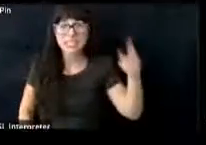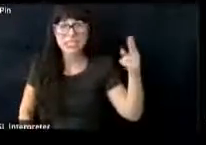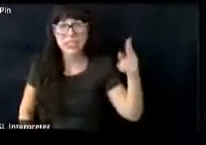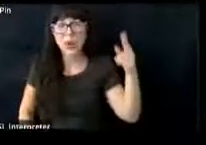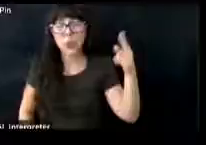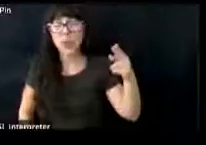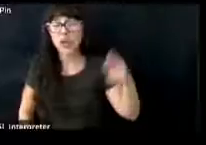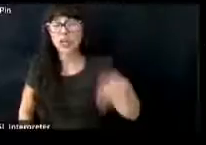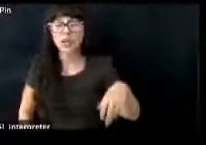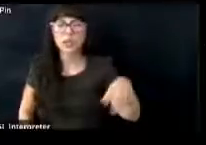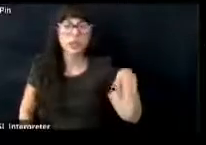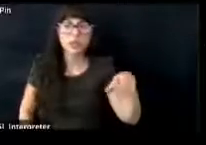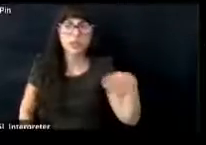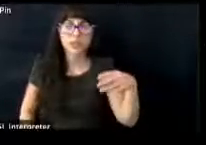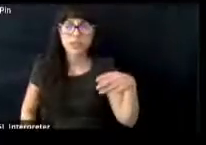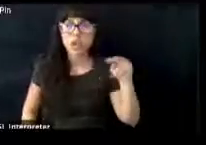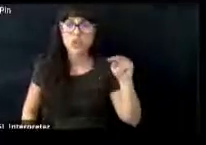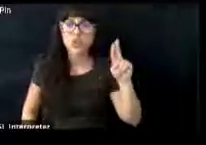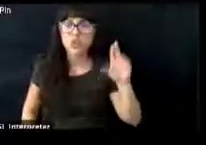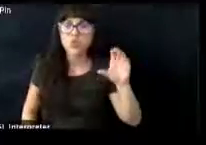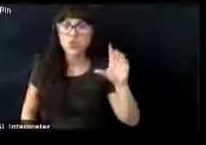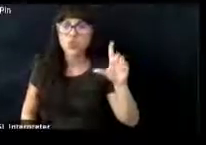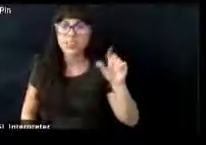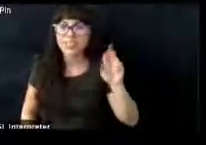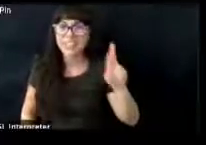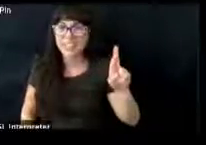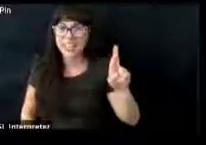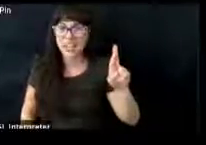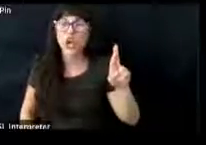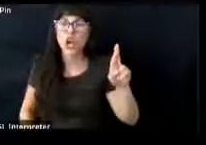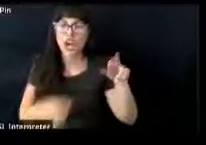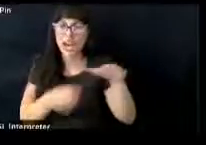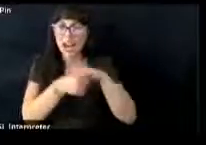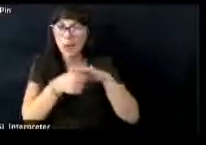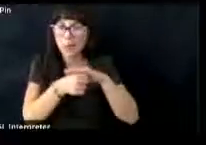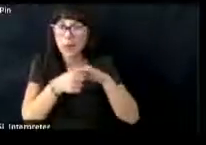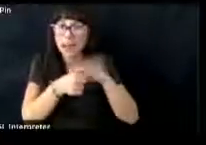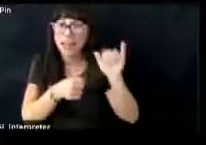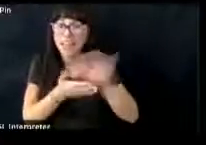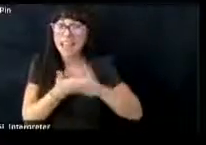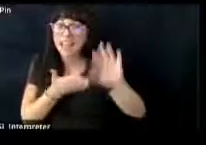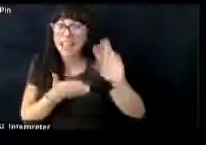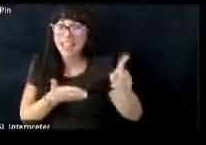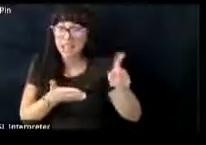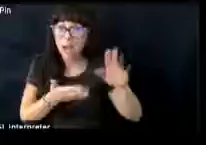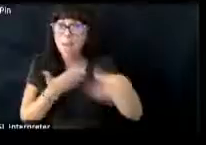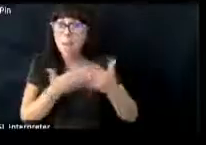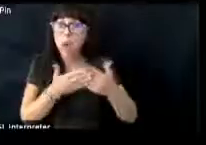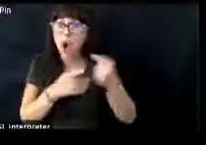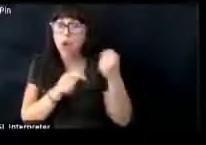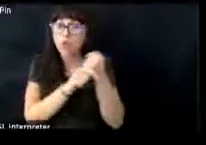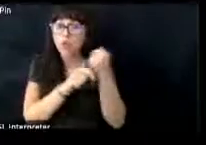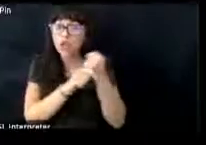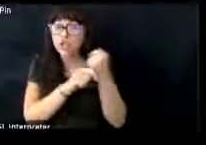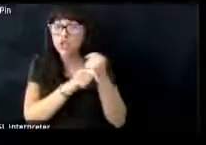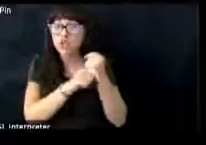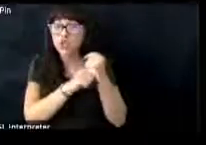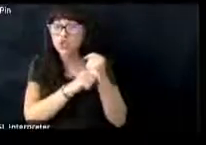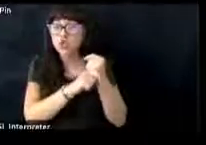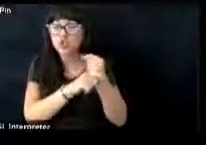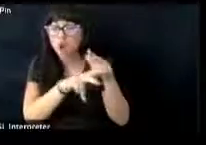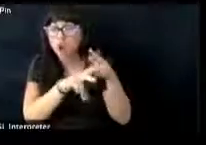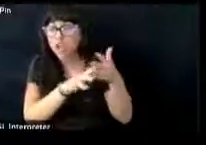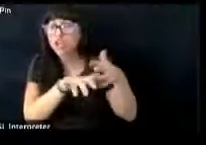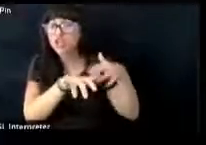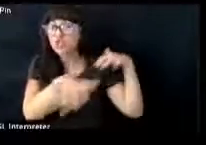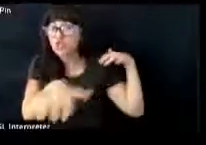rocket engine and nuclear testing site. And the cleanup of that site, all the truck traffic comes down through my